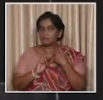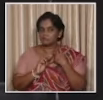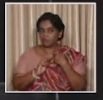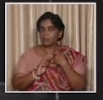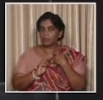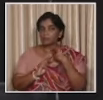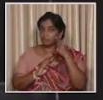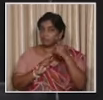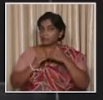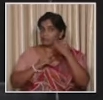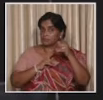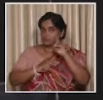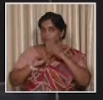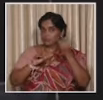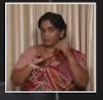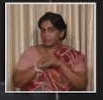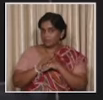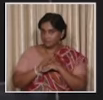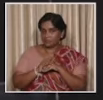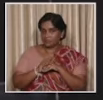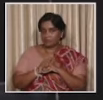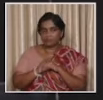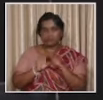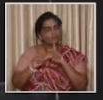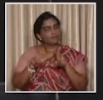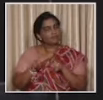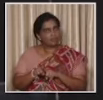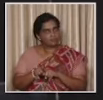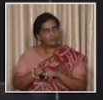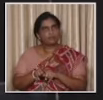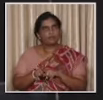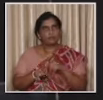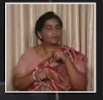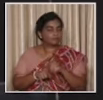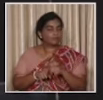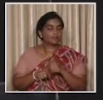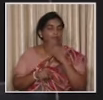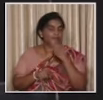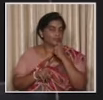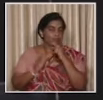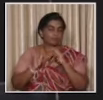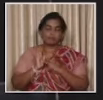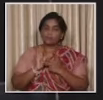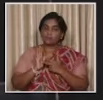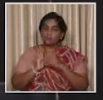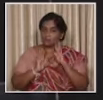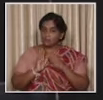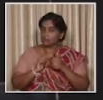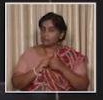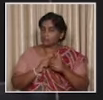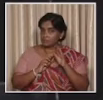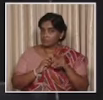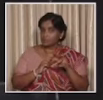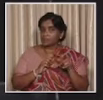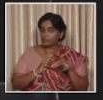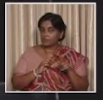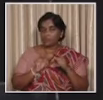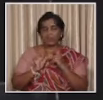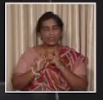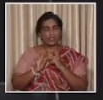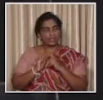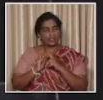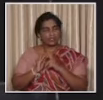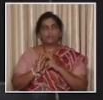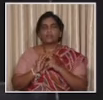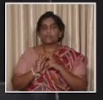meeting. And apart from that, with relation to all the water projects that have stalled, including Wasip, Irinamadu, all these